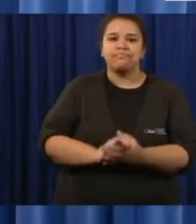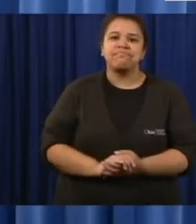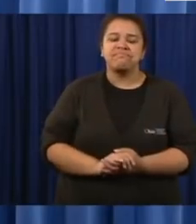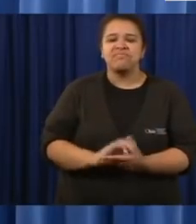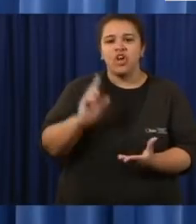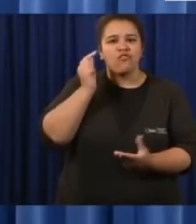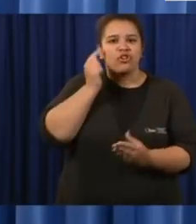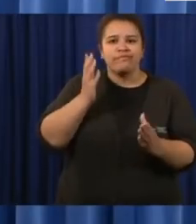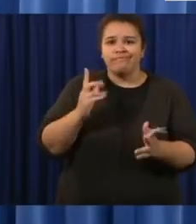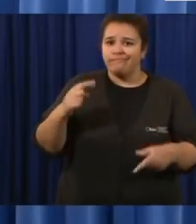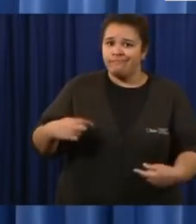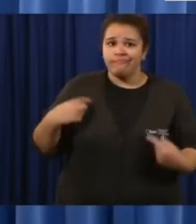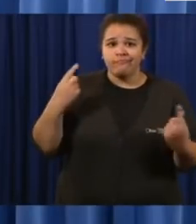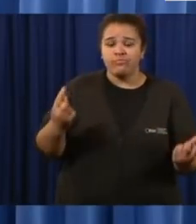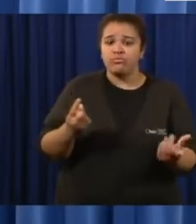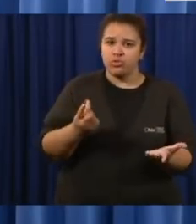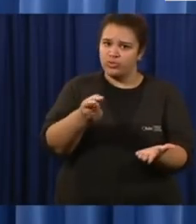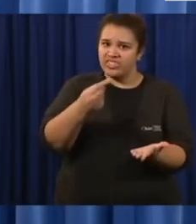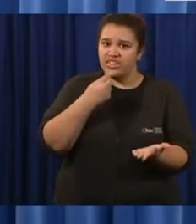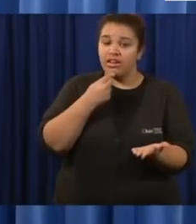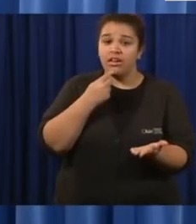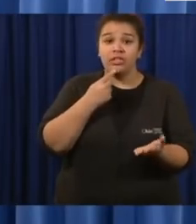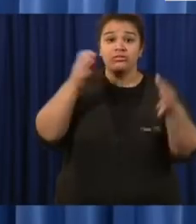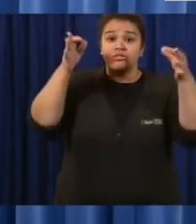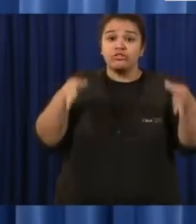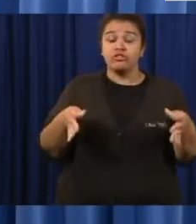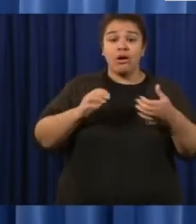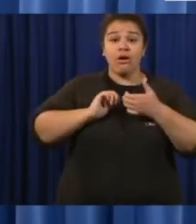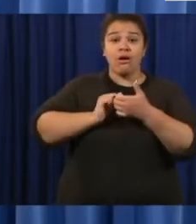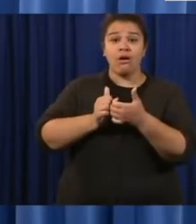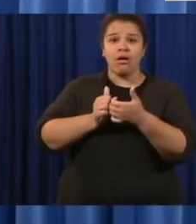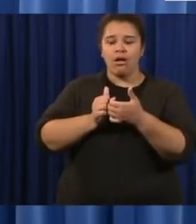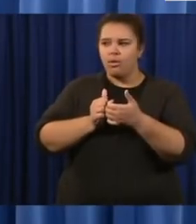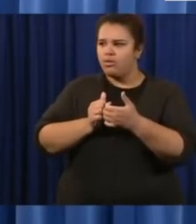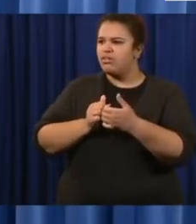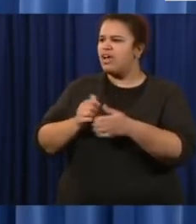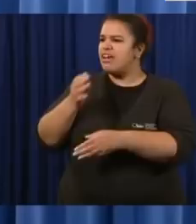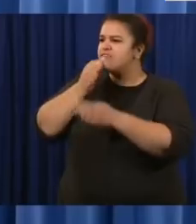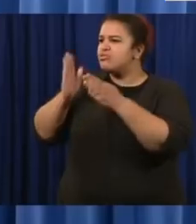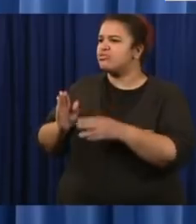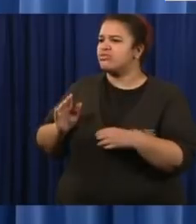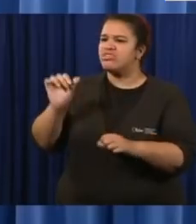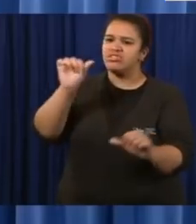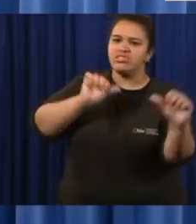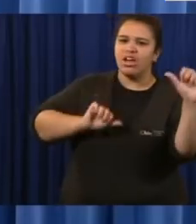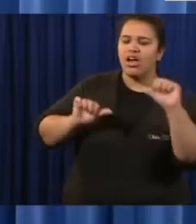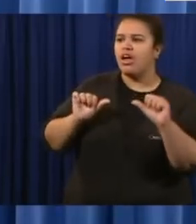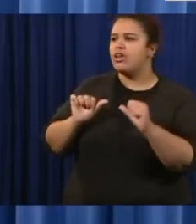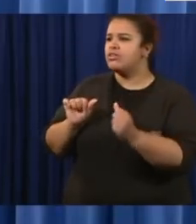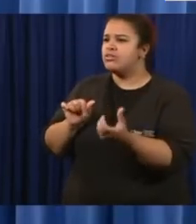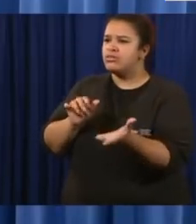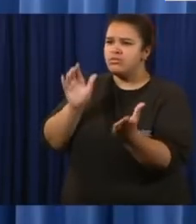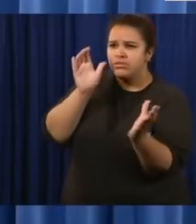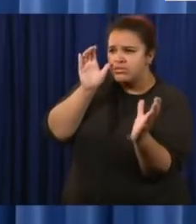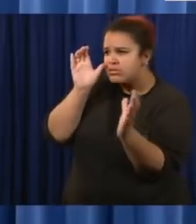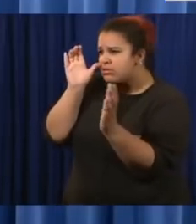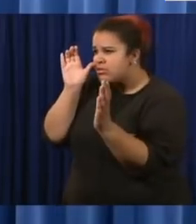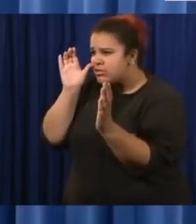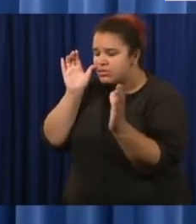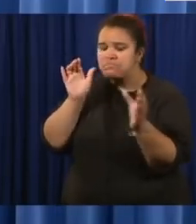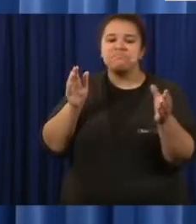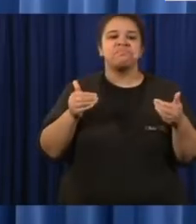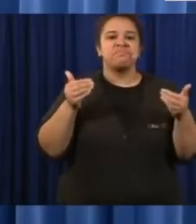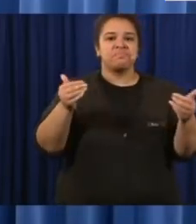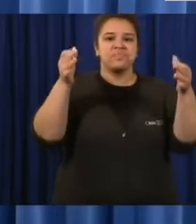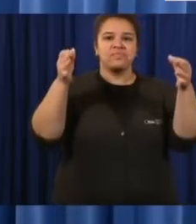of experts and the best science. So my question is, what is the science behind these changes